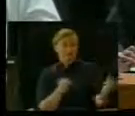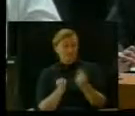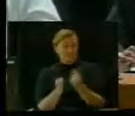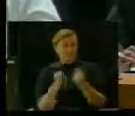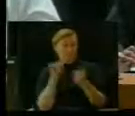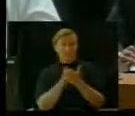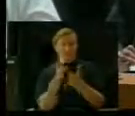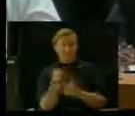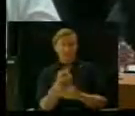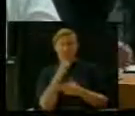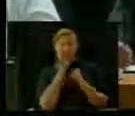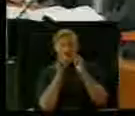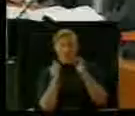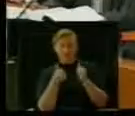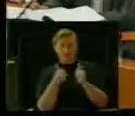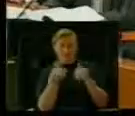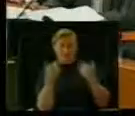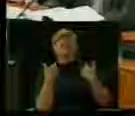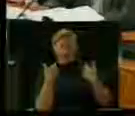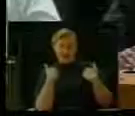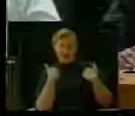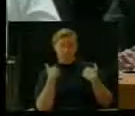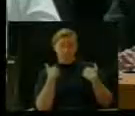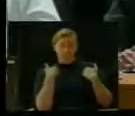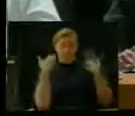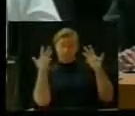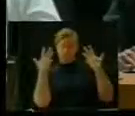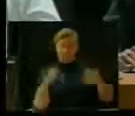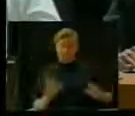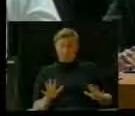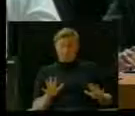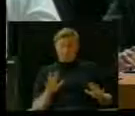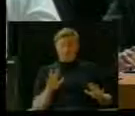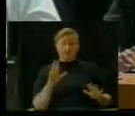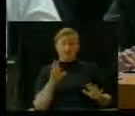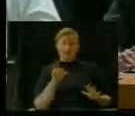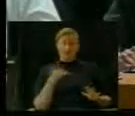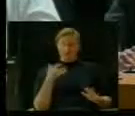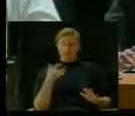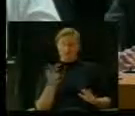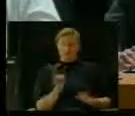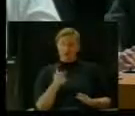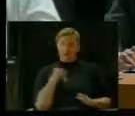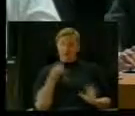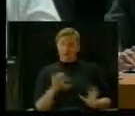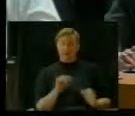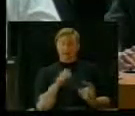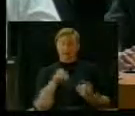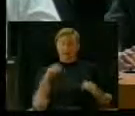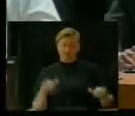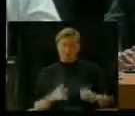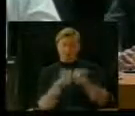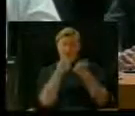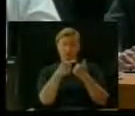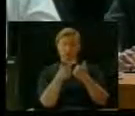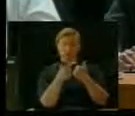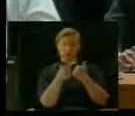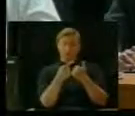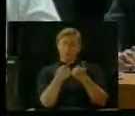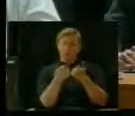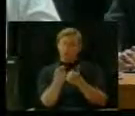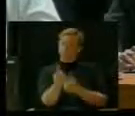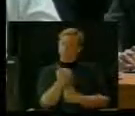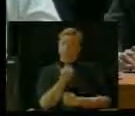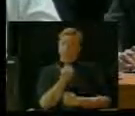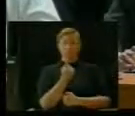could appear, and that's it. And that's the only conversation that I've had. Again, if he feels that he's done so, I challenge